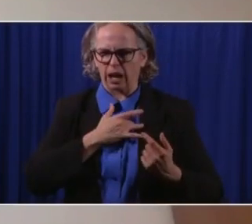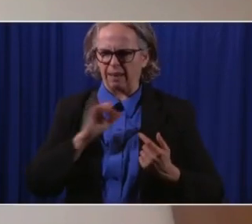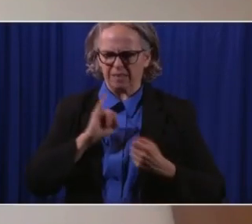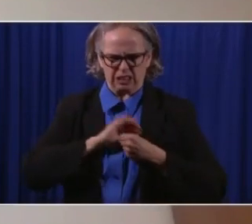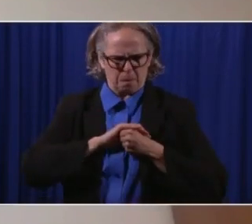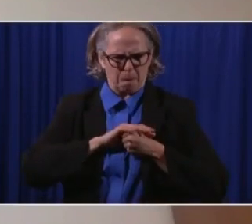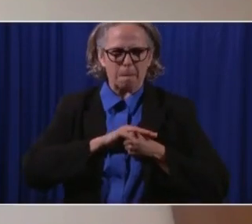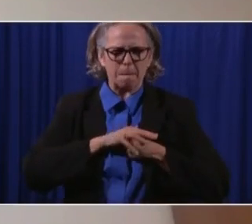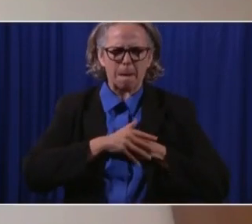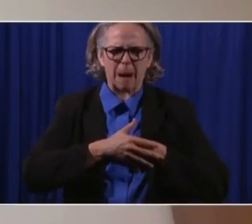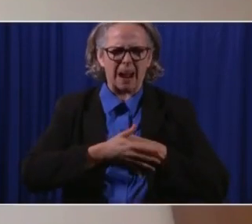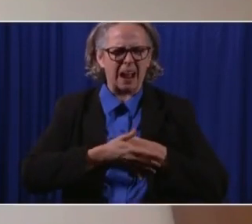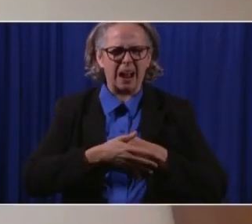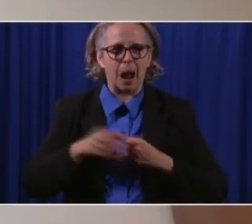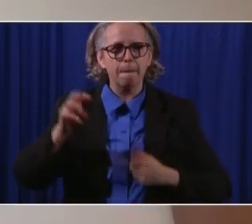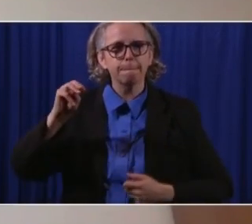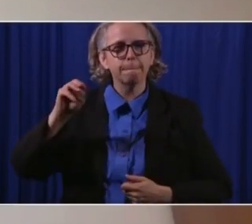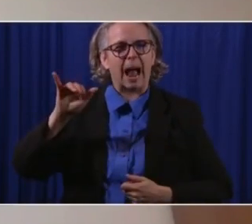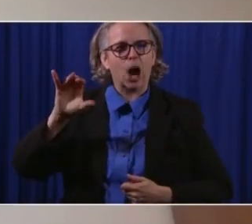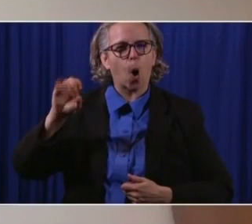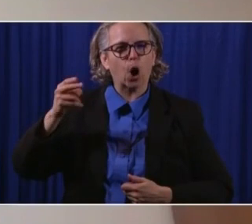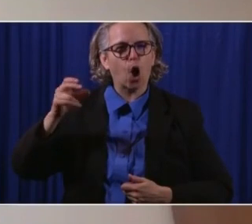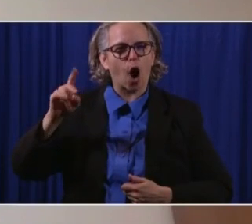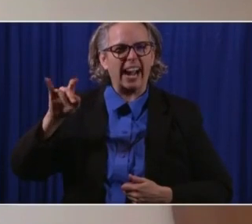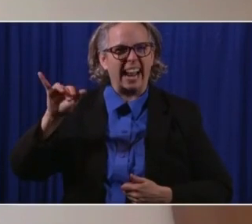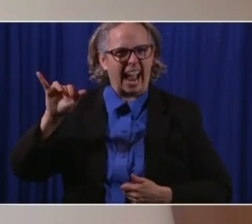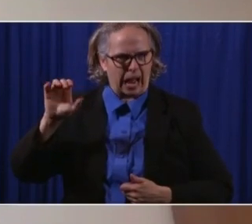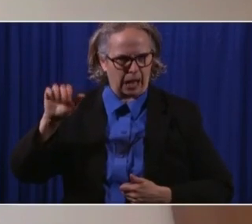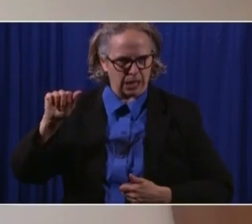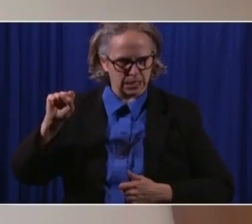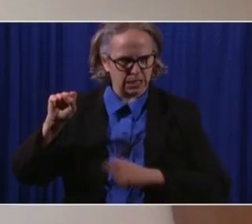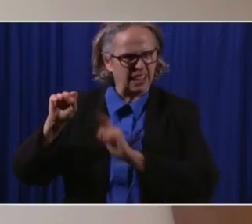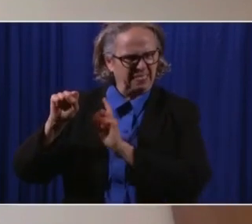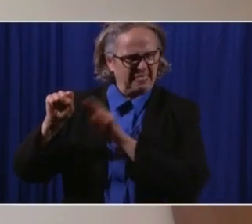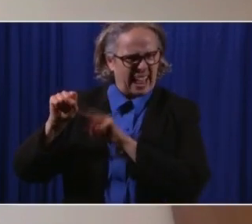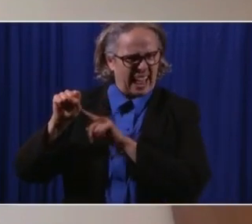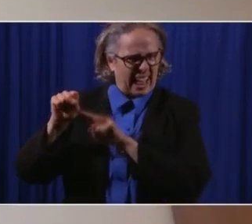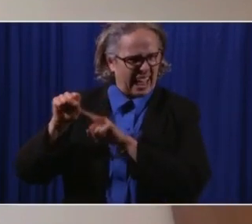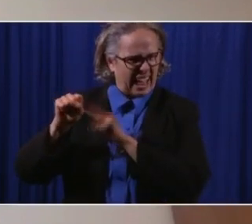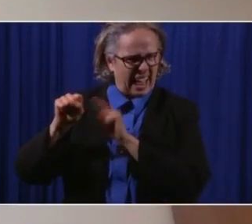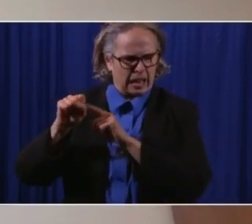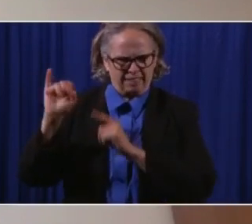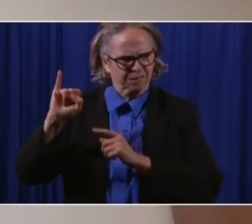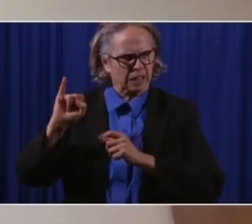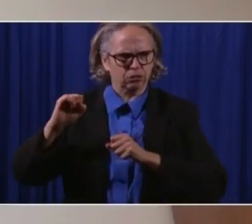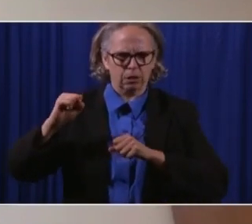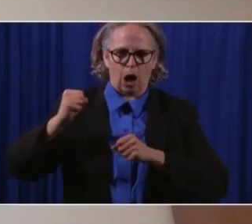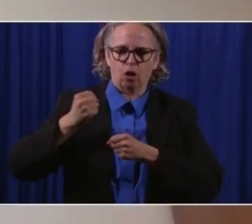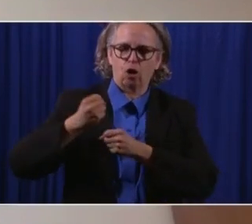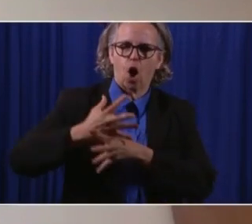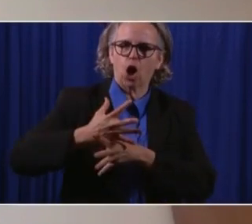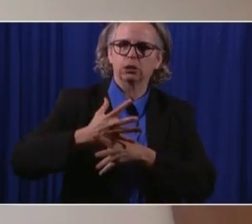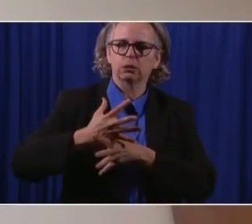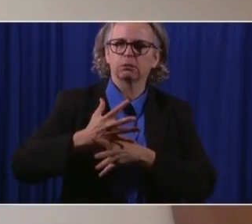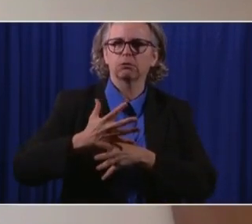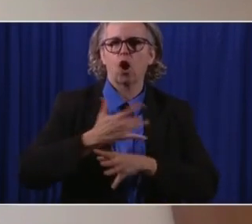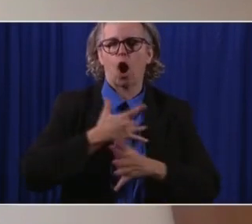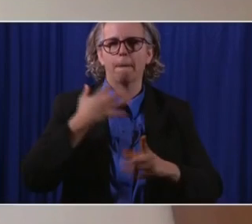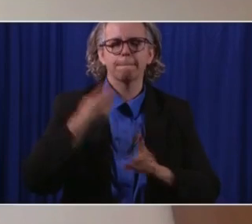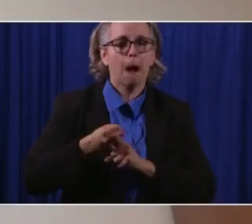and although not the most common cause, can be a cause of sudden cardiac death and arrhythmia, certainly in athletes.